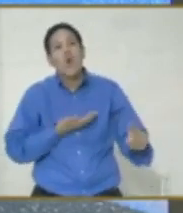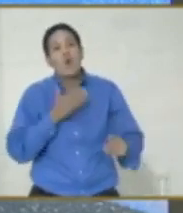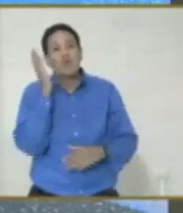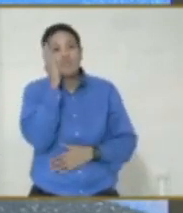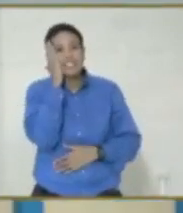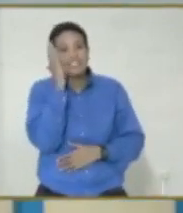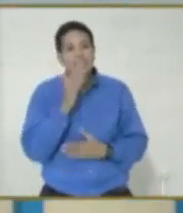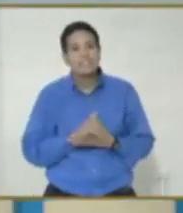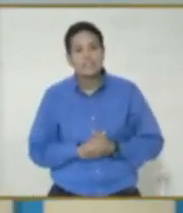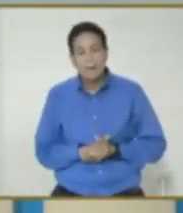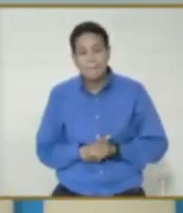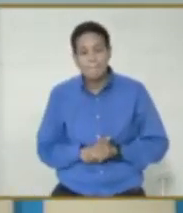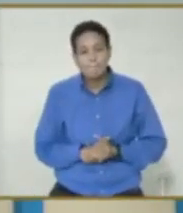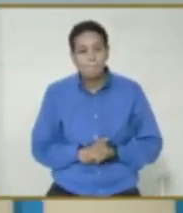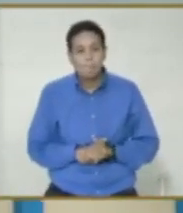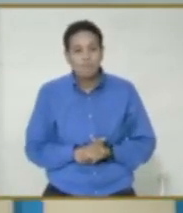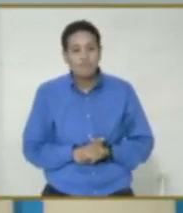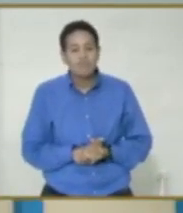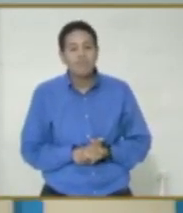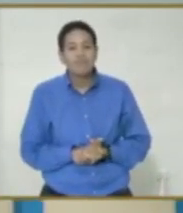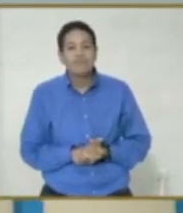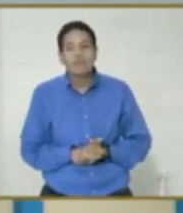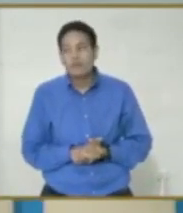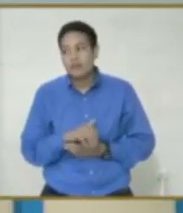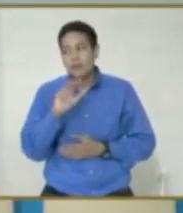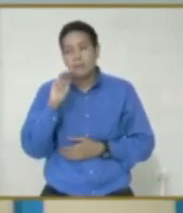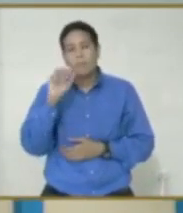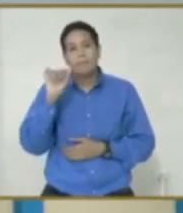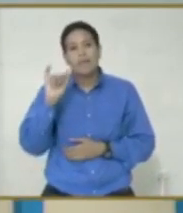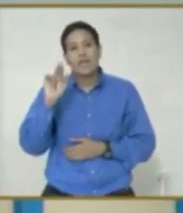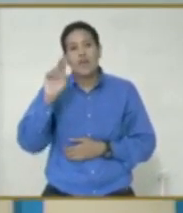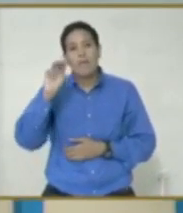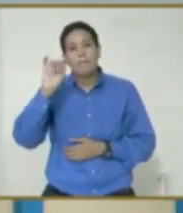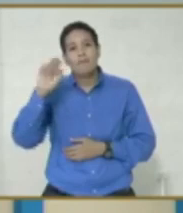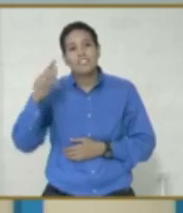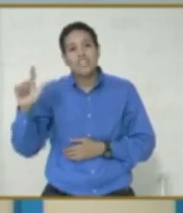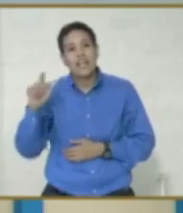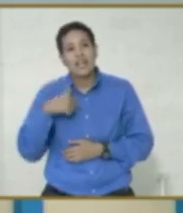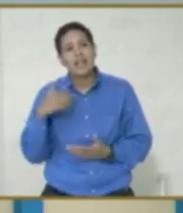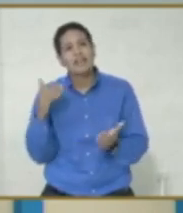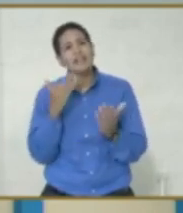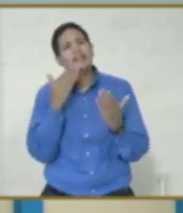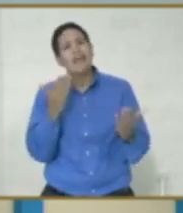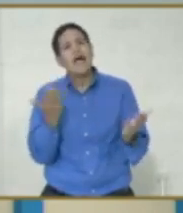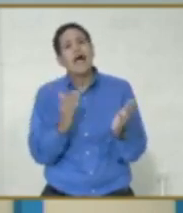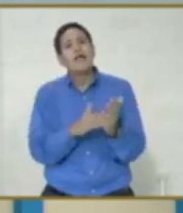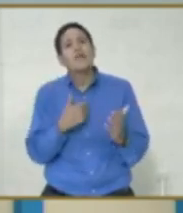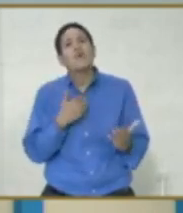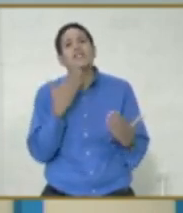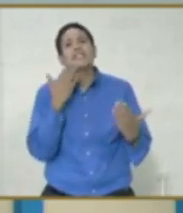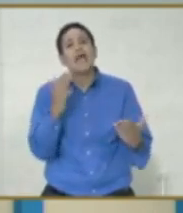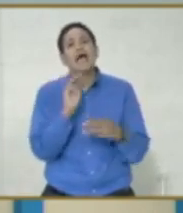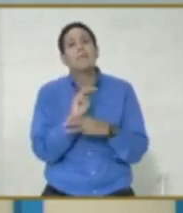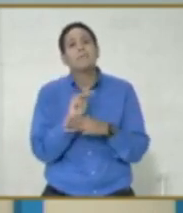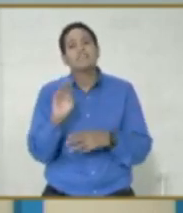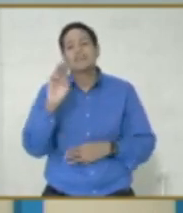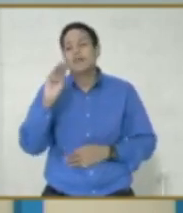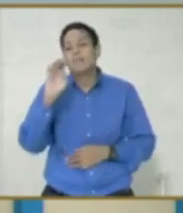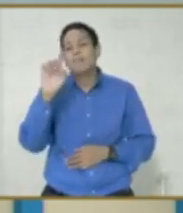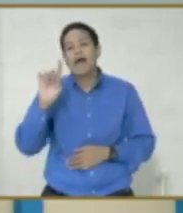residents. Thank you, Mayor Creary. Mayor Mitchell. Thank you. Again, I want to thank Minister Mackenzie because,